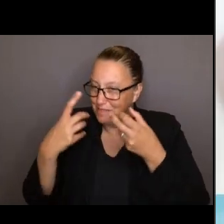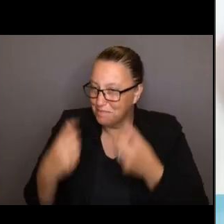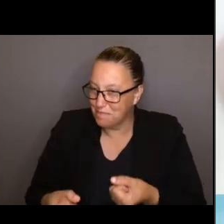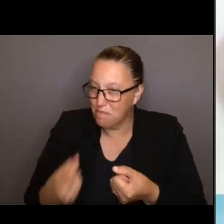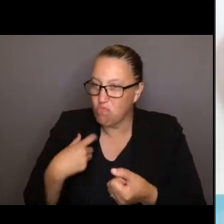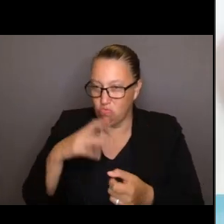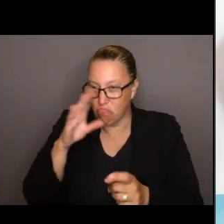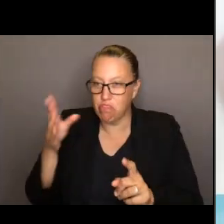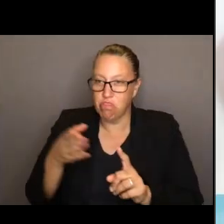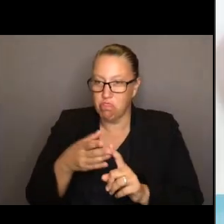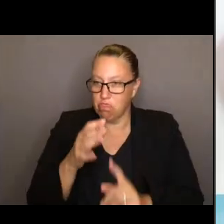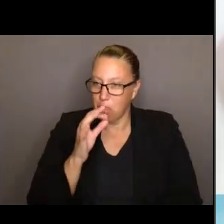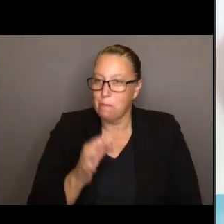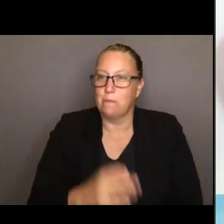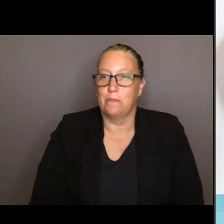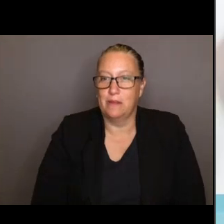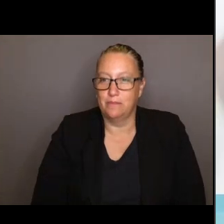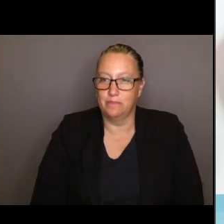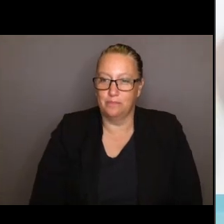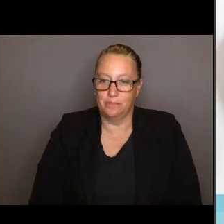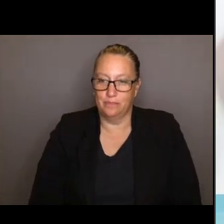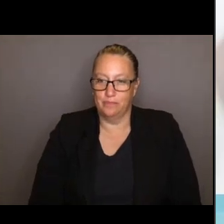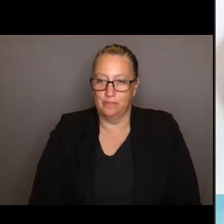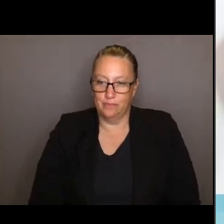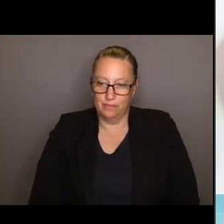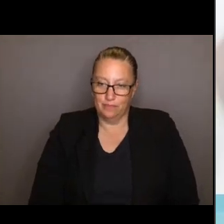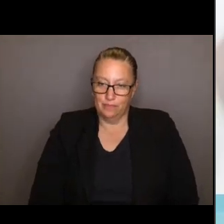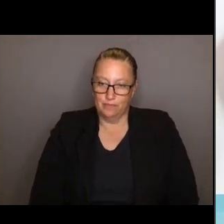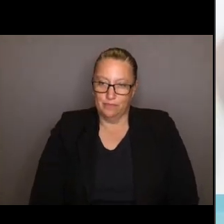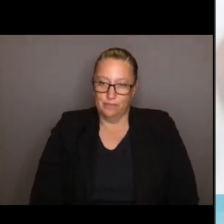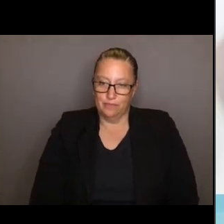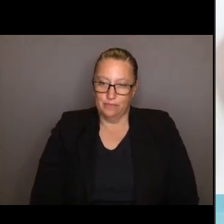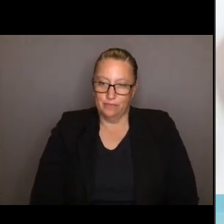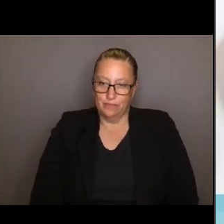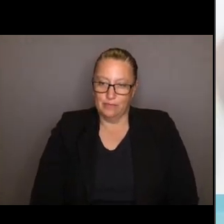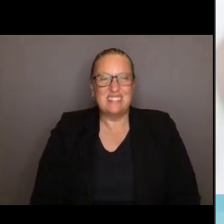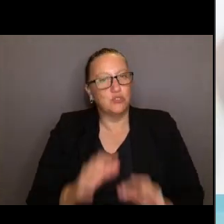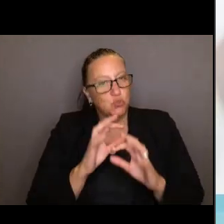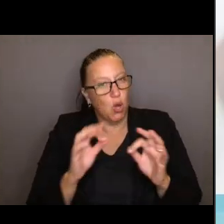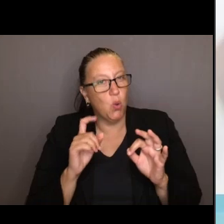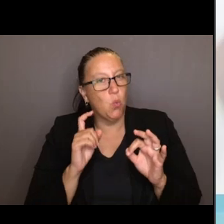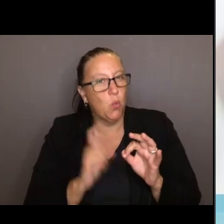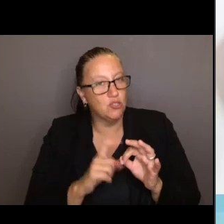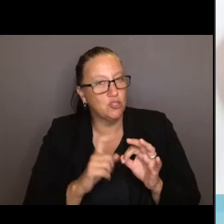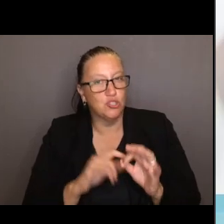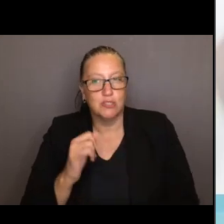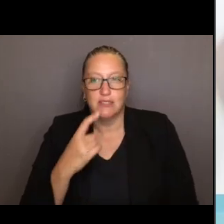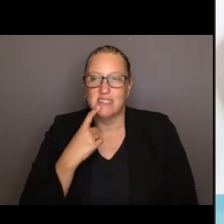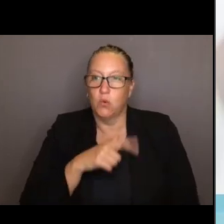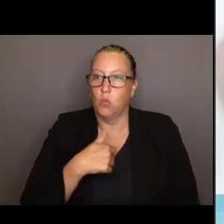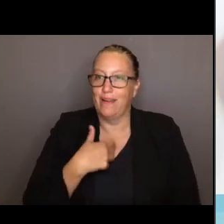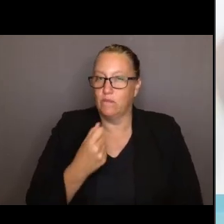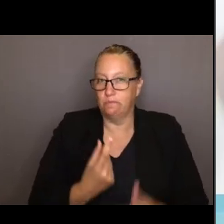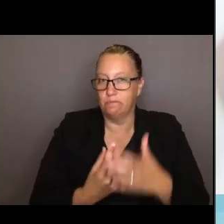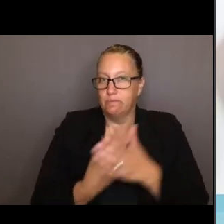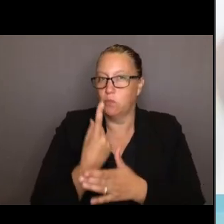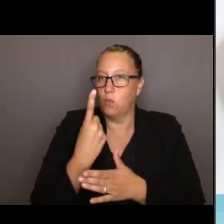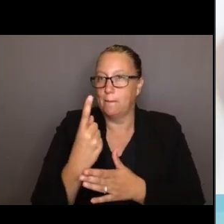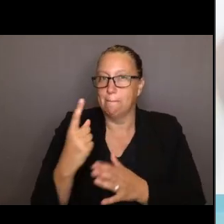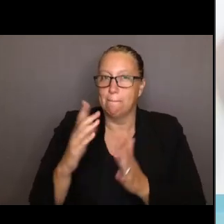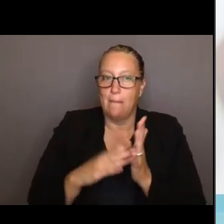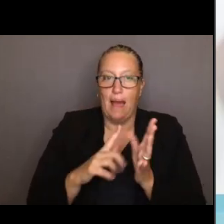questions slide. Okay, actually it's more of a comment. This isn't a question, but just mentioning that we had a matter recently where the father didn't